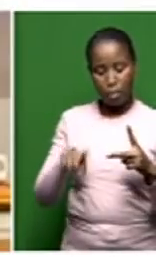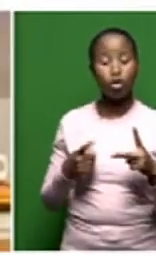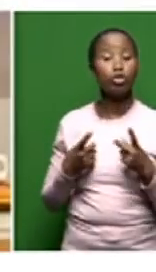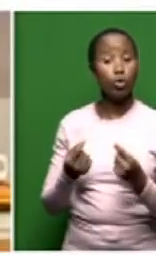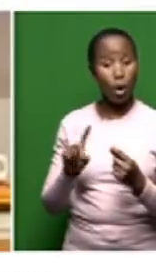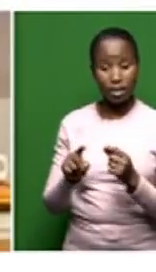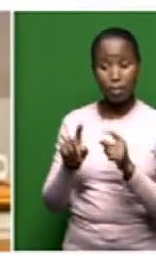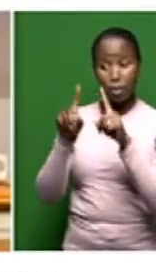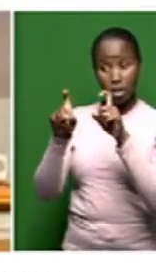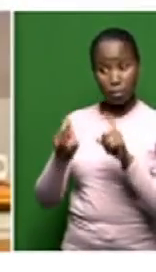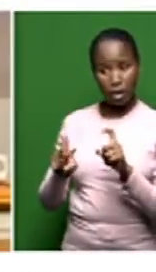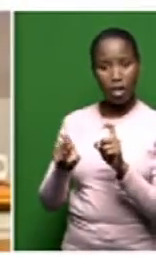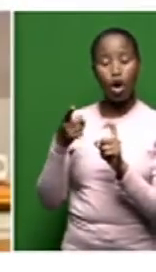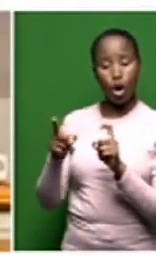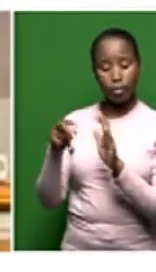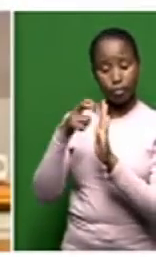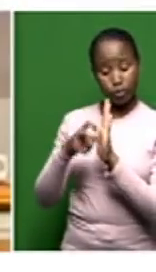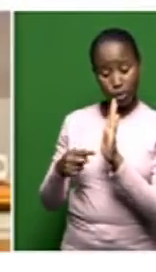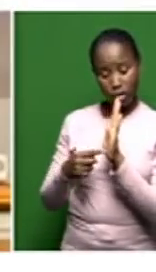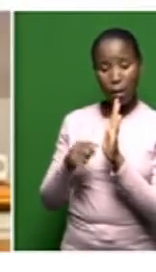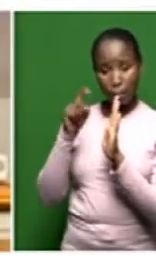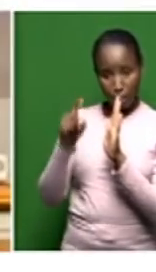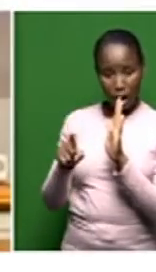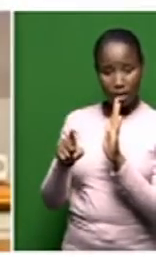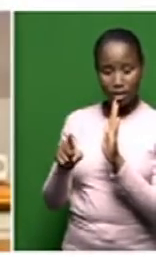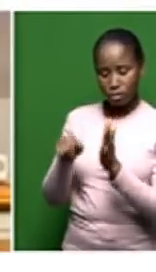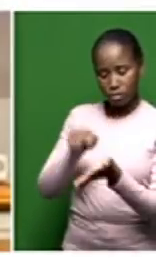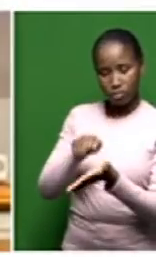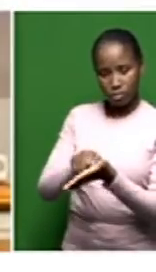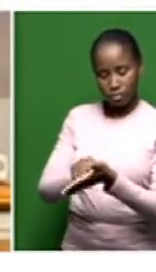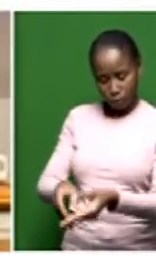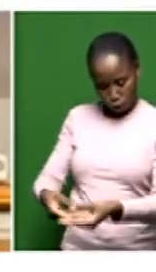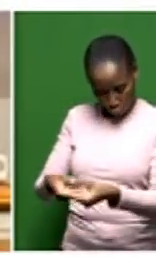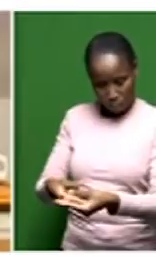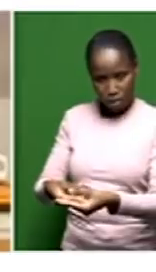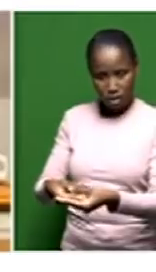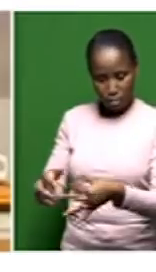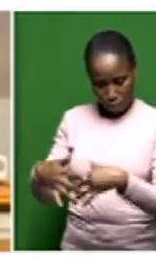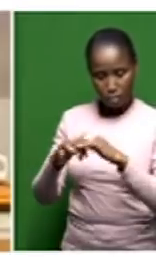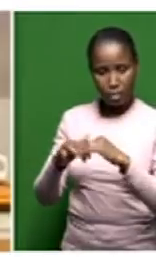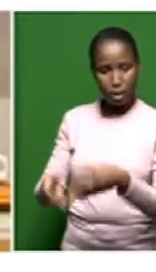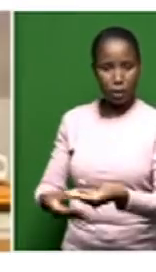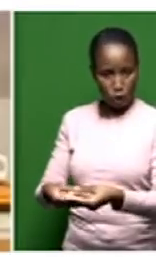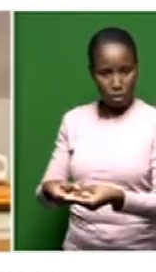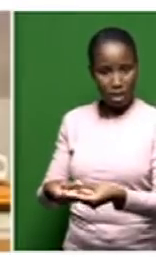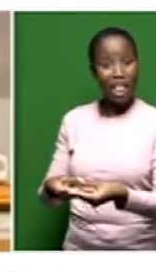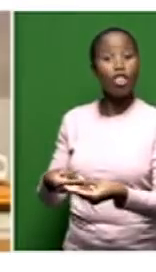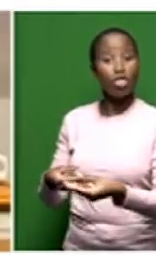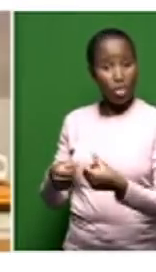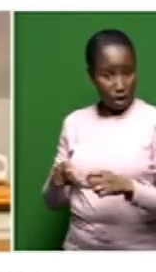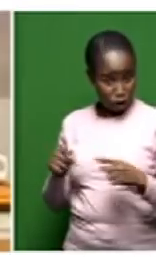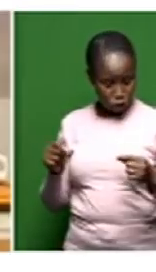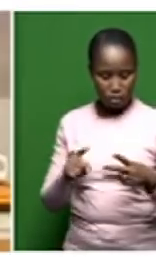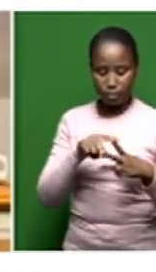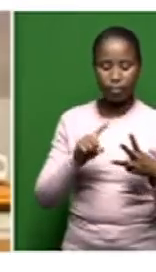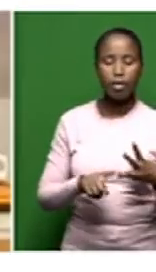those principles in writing and make it a legal document. Then the third thing that they need to do, they have to find